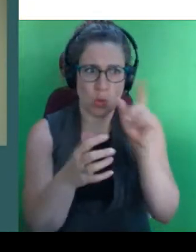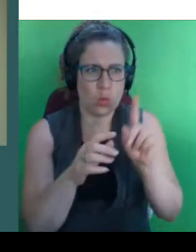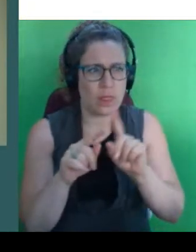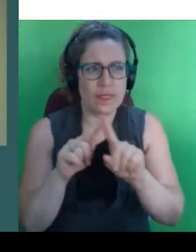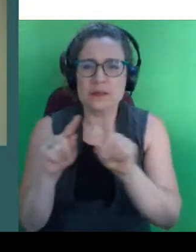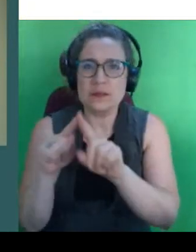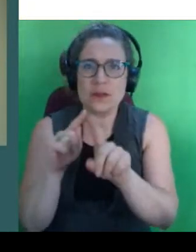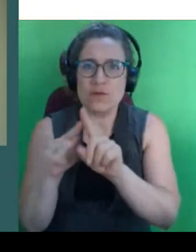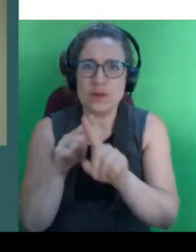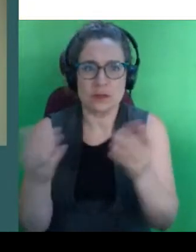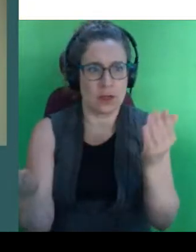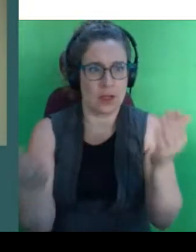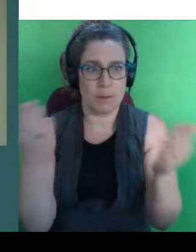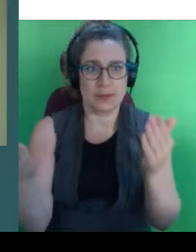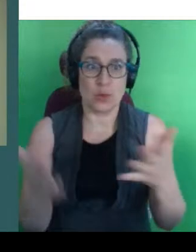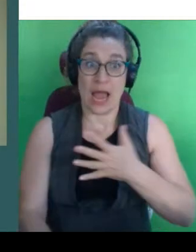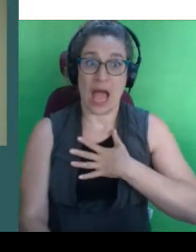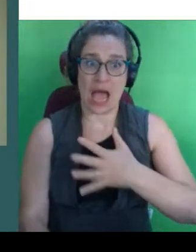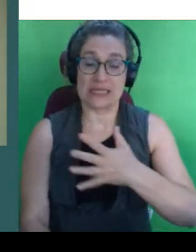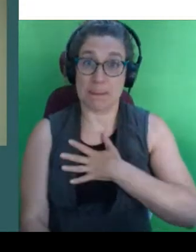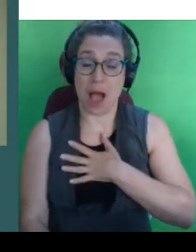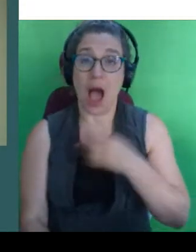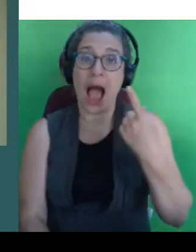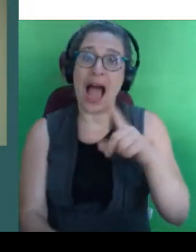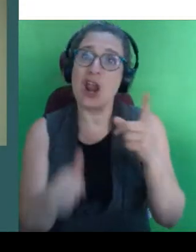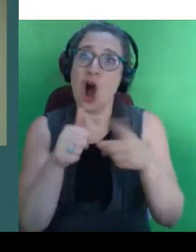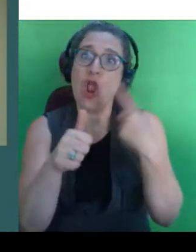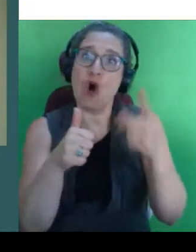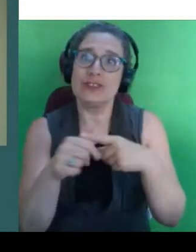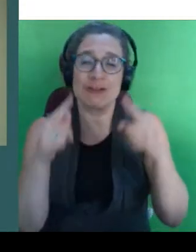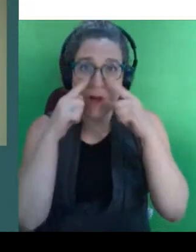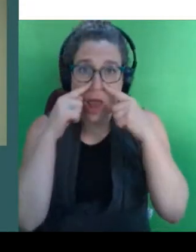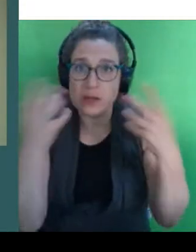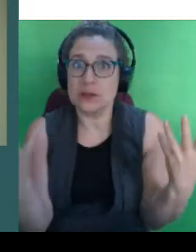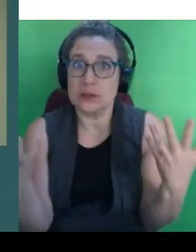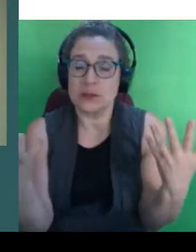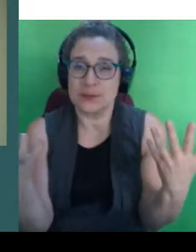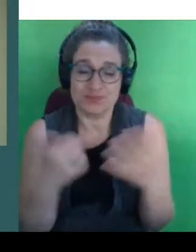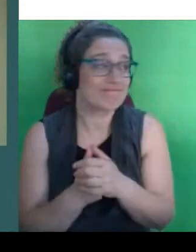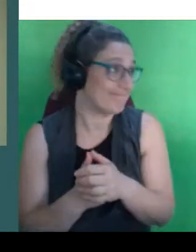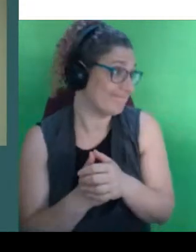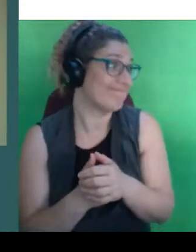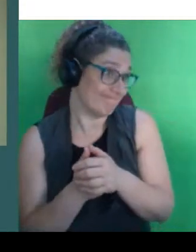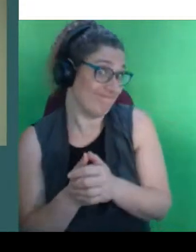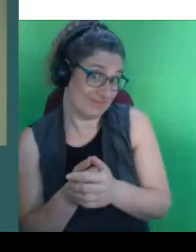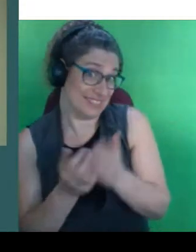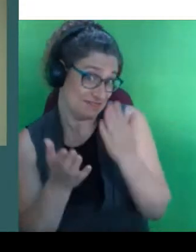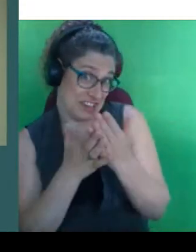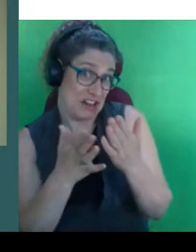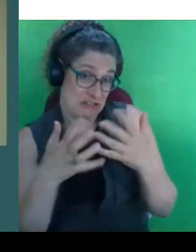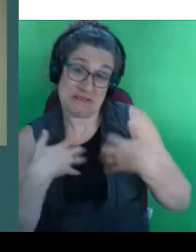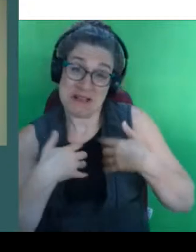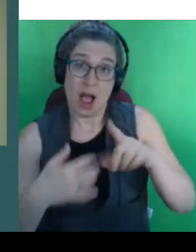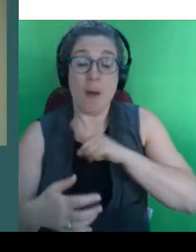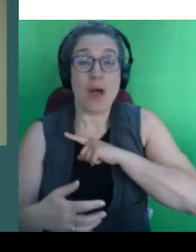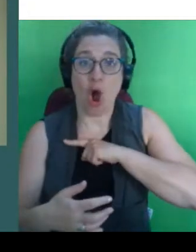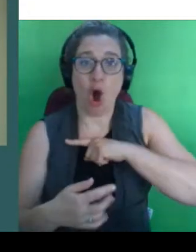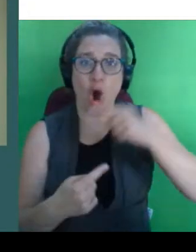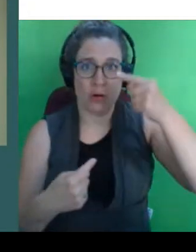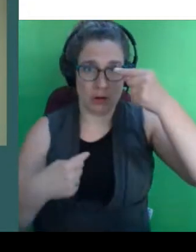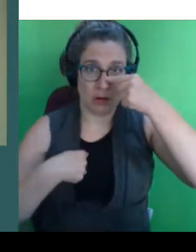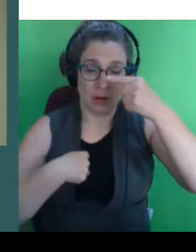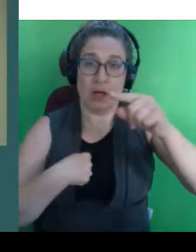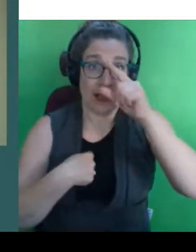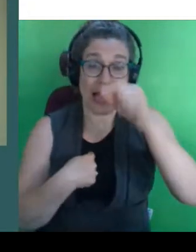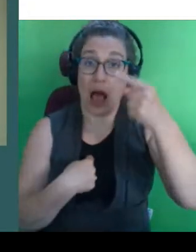allergic rhinitis symptoms? It's a very good question because, as I said, allergic rhinitis can make you wheezy. So I